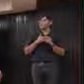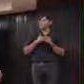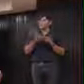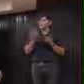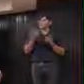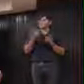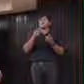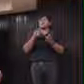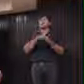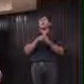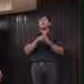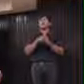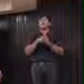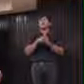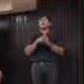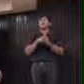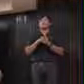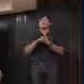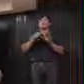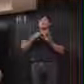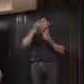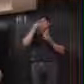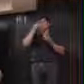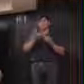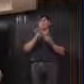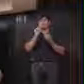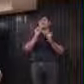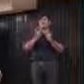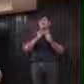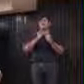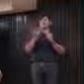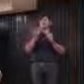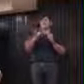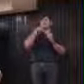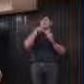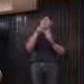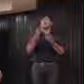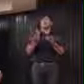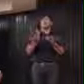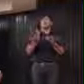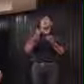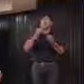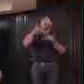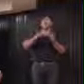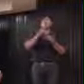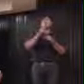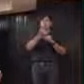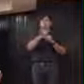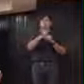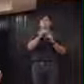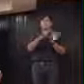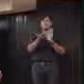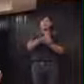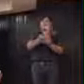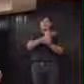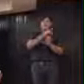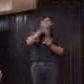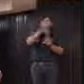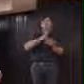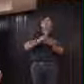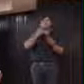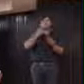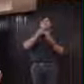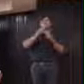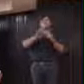is, I think, very difficult to defend is that despite the promises made by